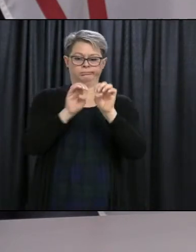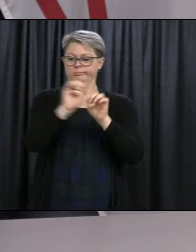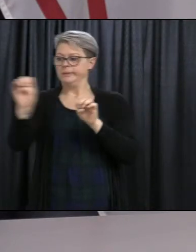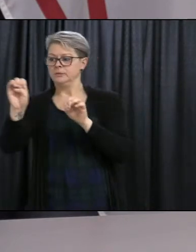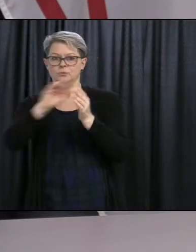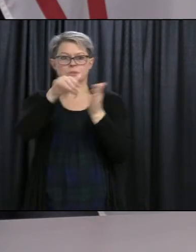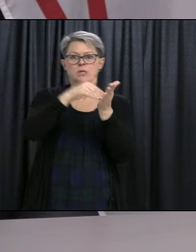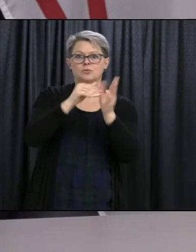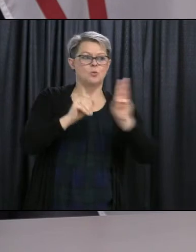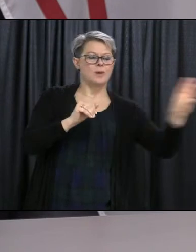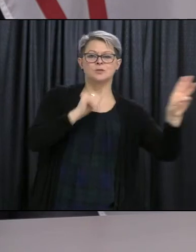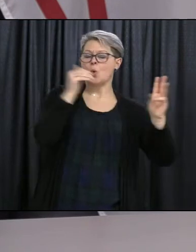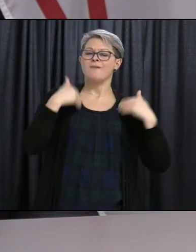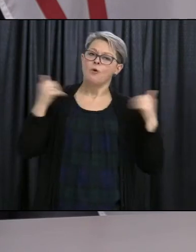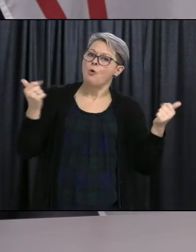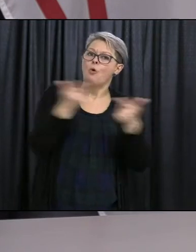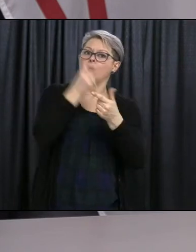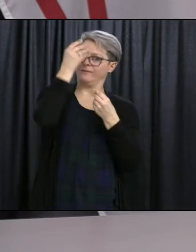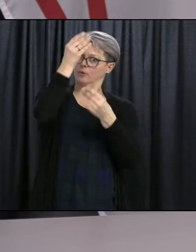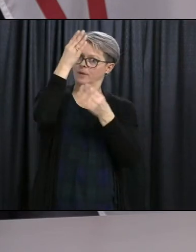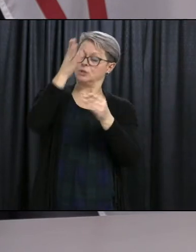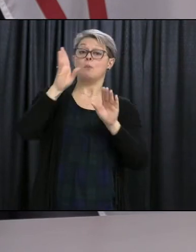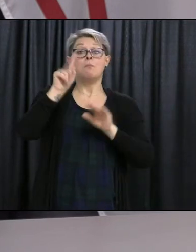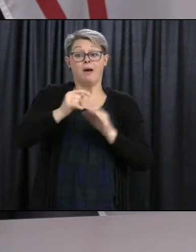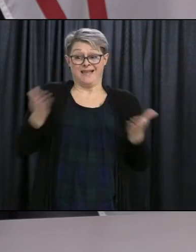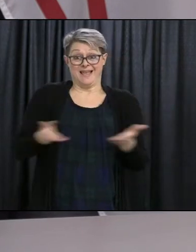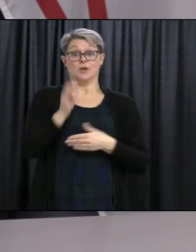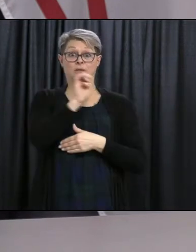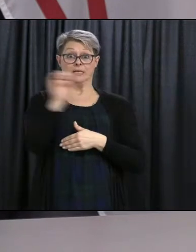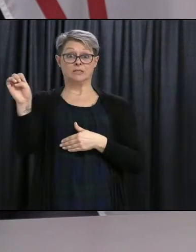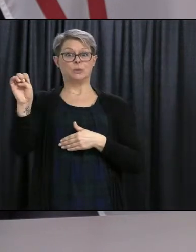have, we've obviously been very